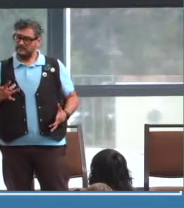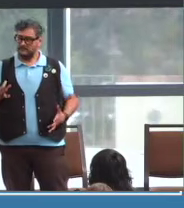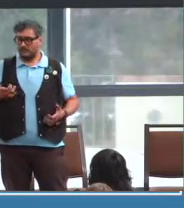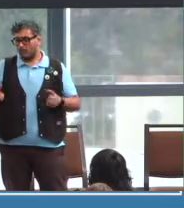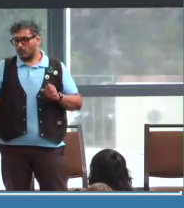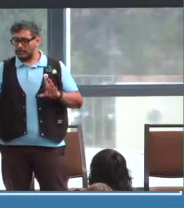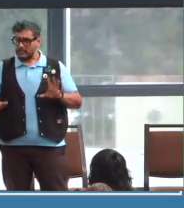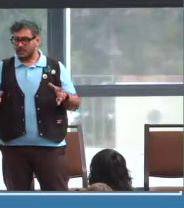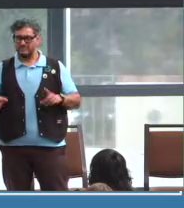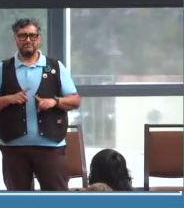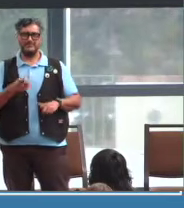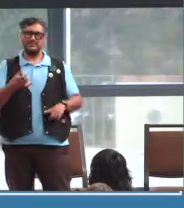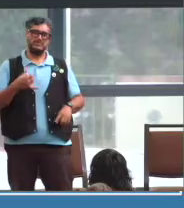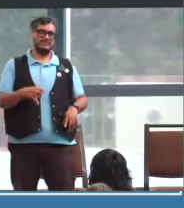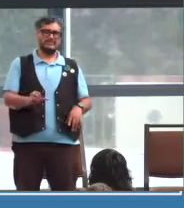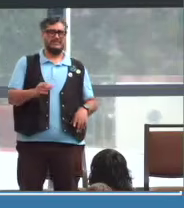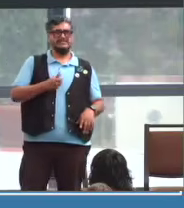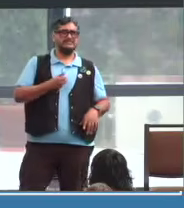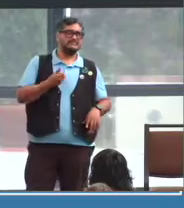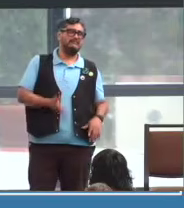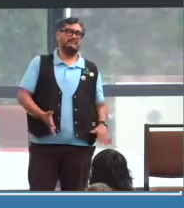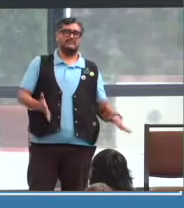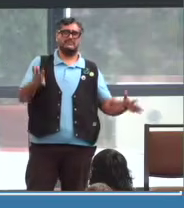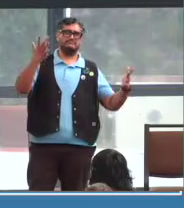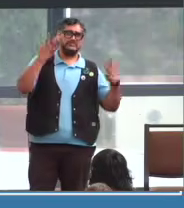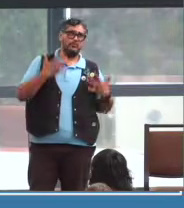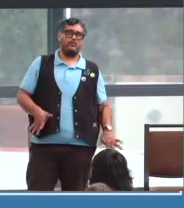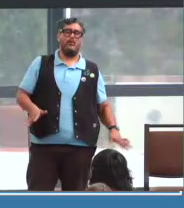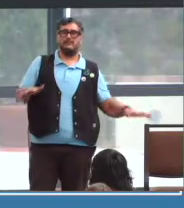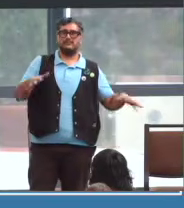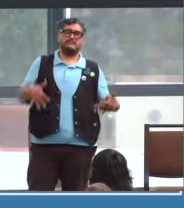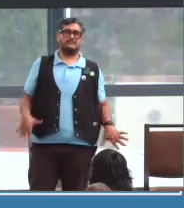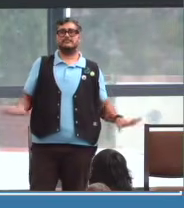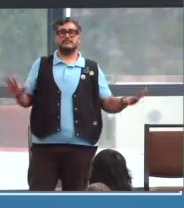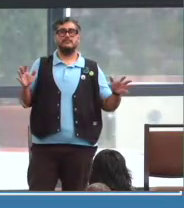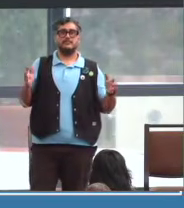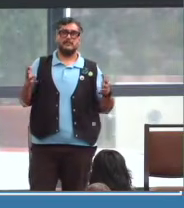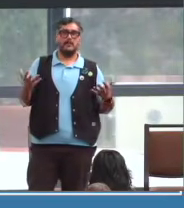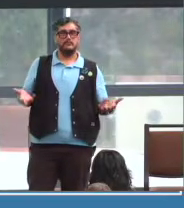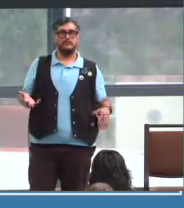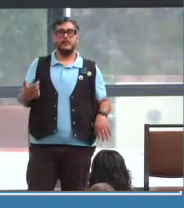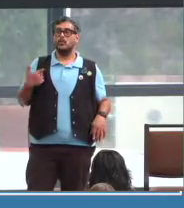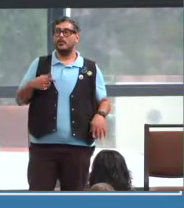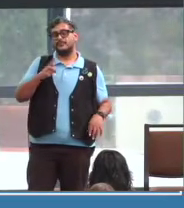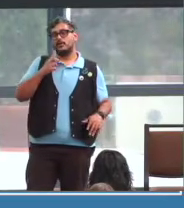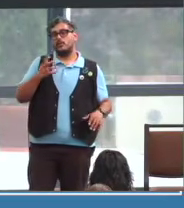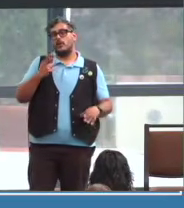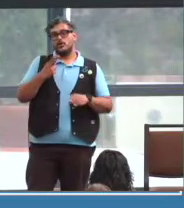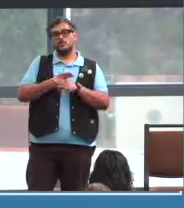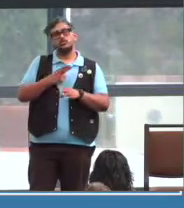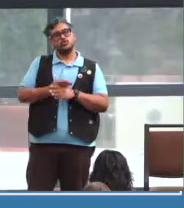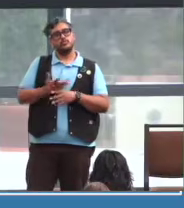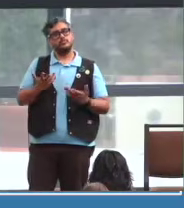fatigue and discomfort or depression in certain areas. And so we really want to use a